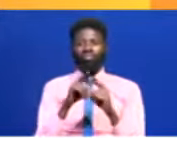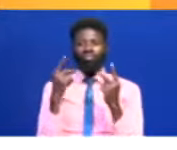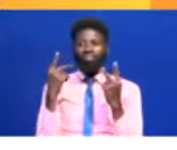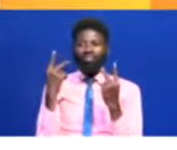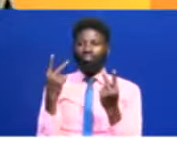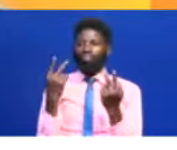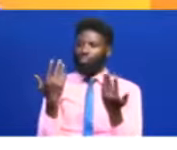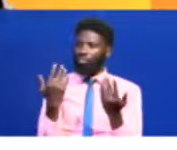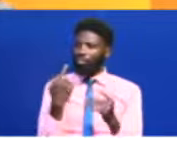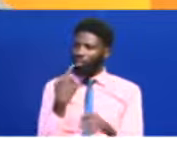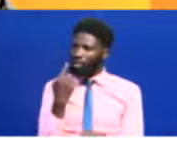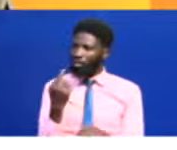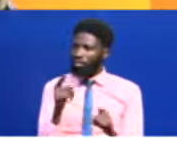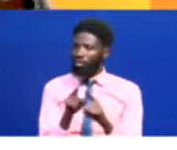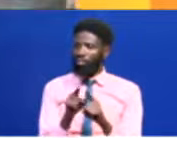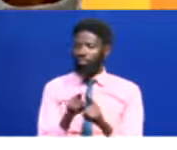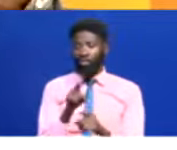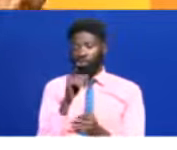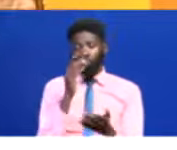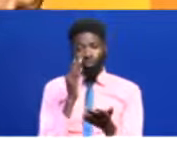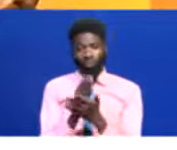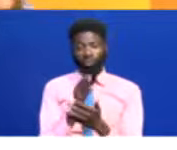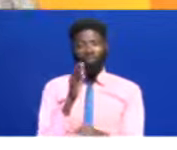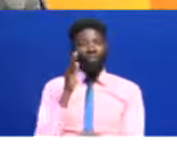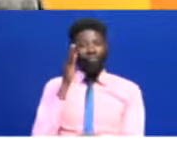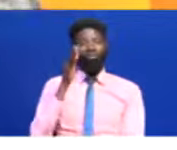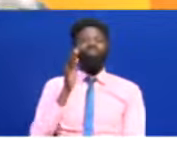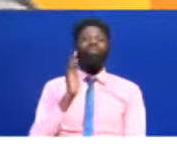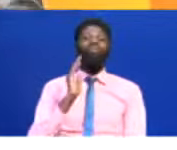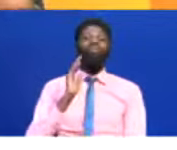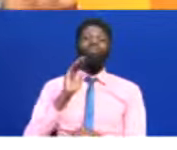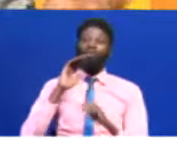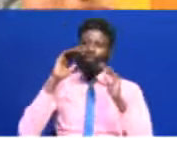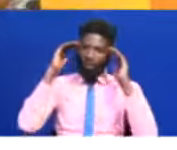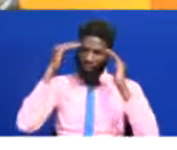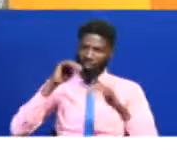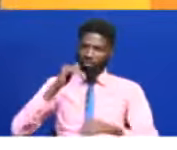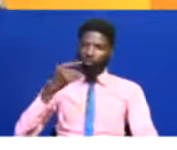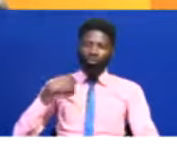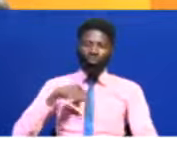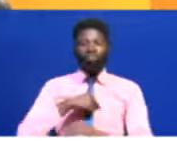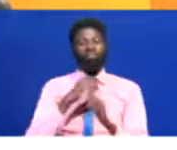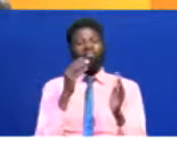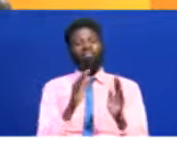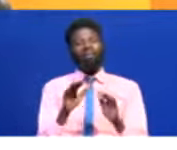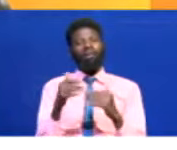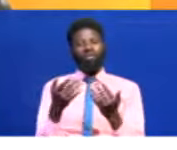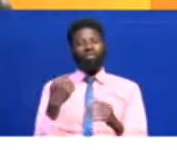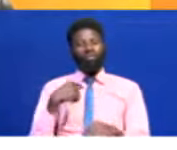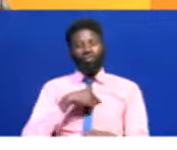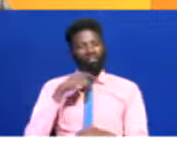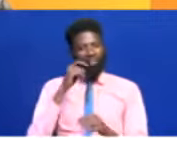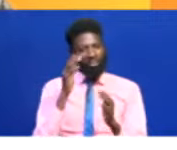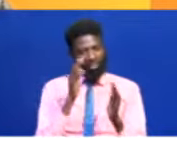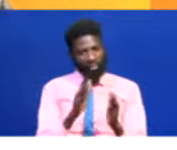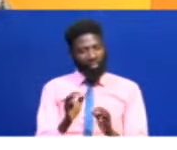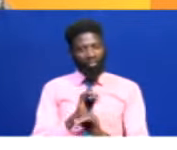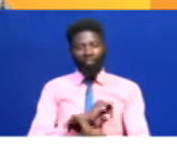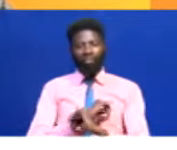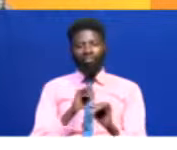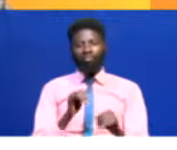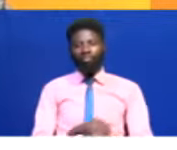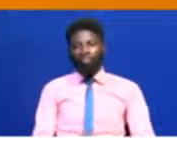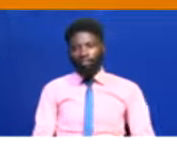say, and this is a fact, the future is urban. The so how are we planning for this urban? We have to adequately plan. Exactly.